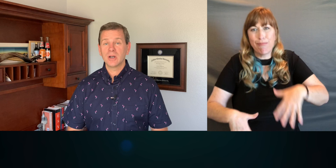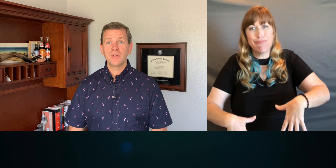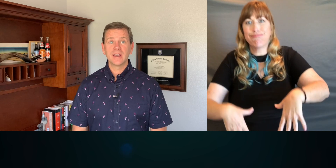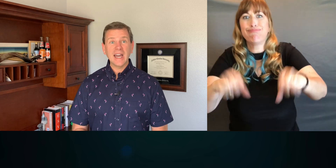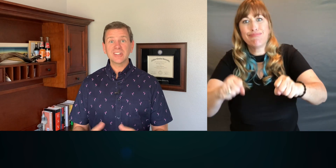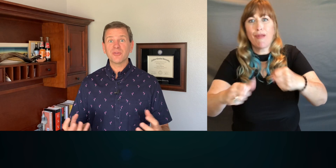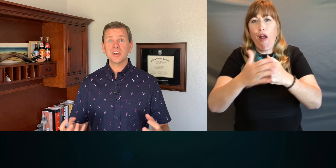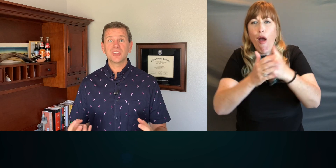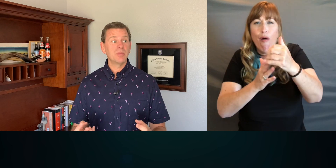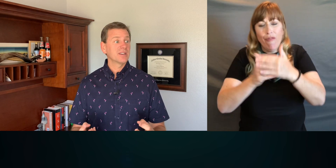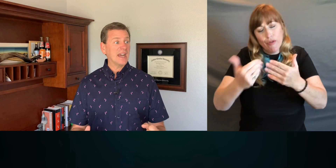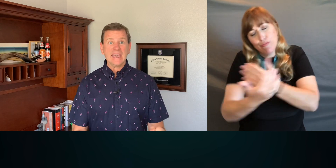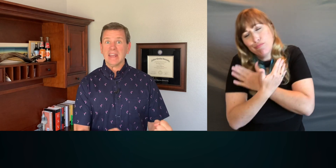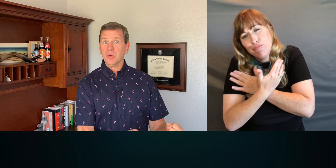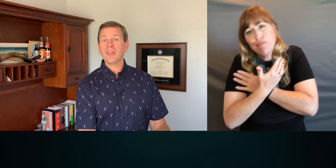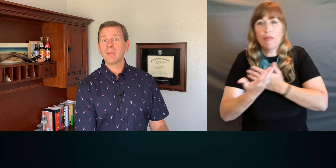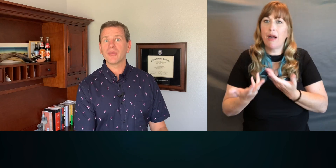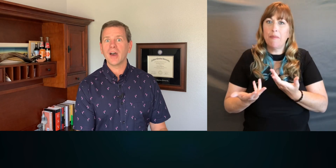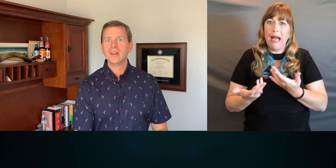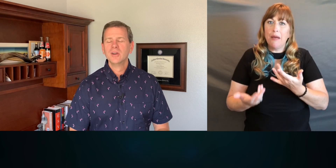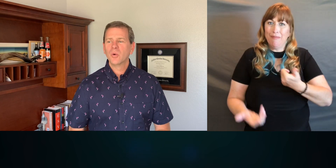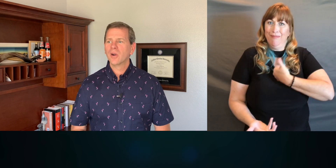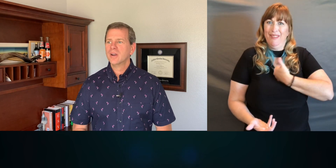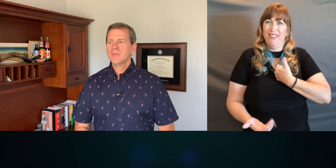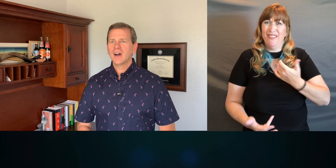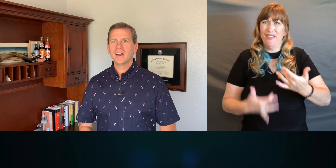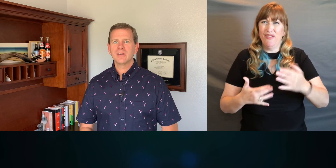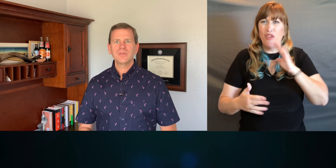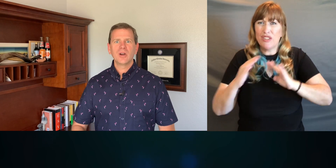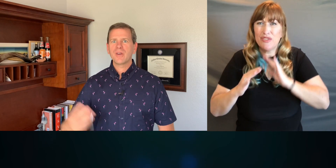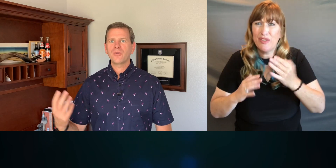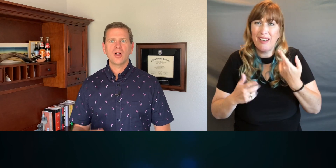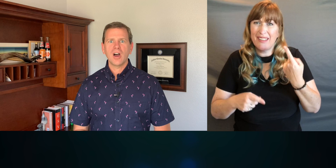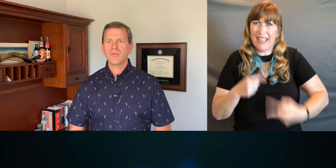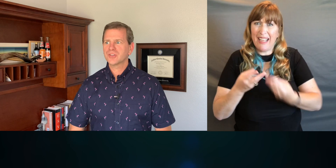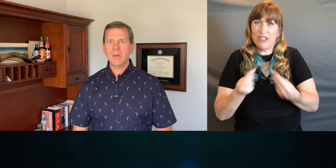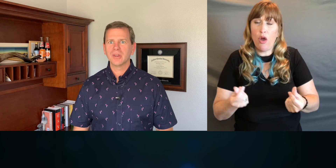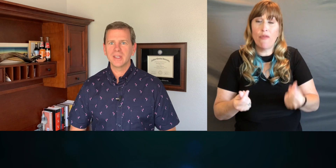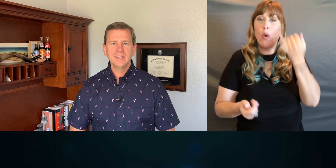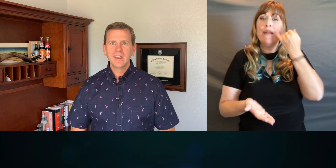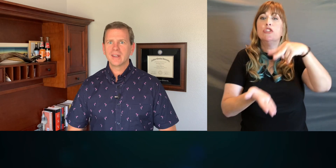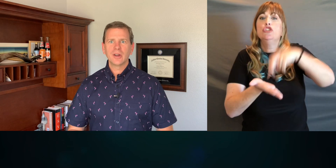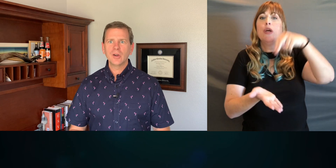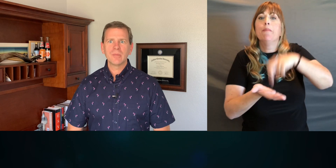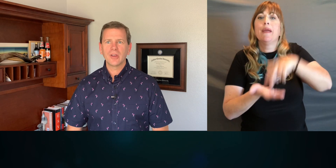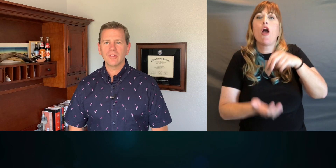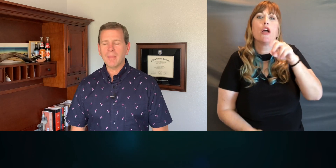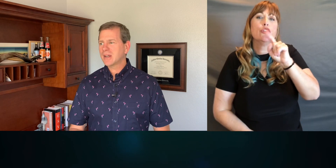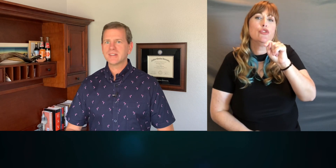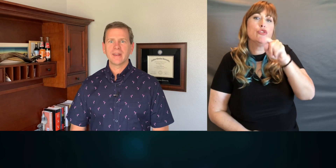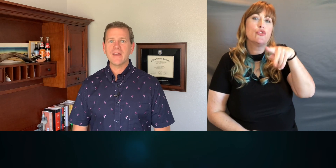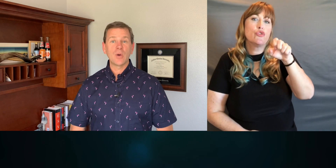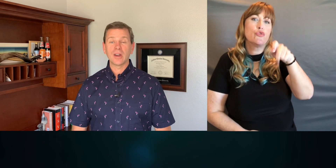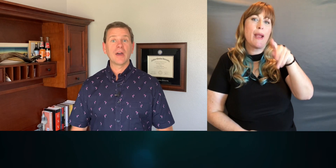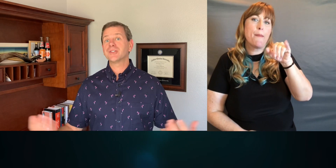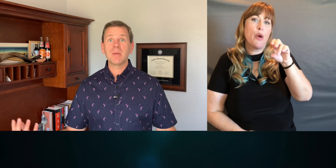so comforting, and I just get frustrated because I can't do anything about that. Or if they fall off the trampoline and hurt themselves, I might just